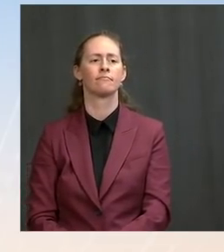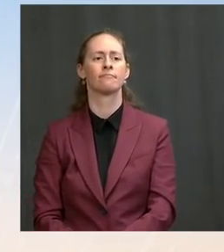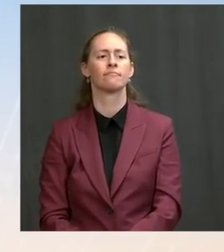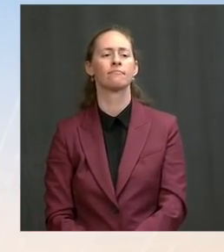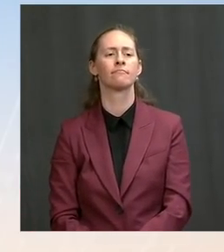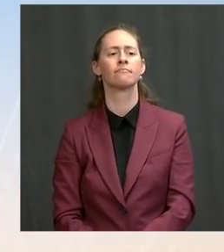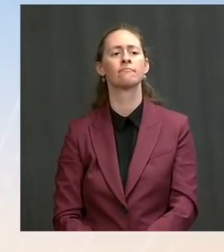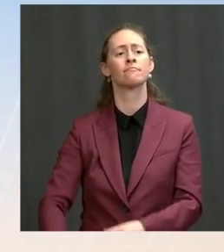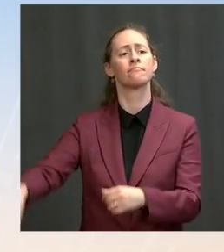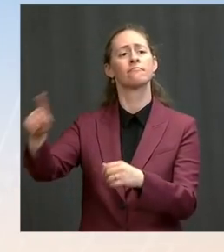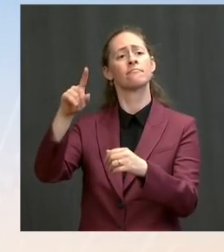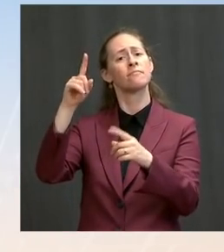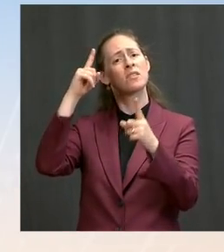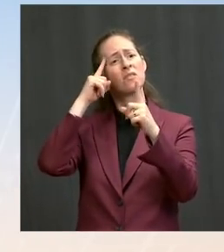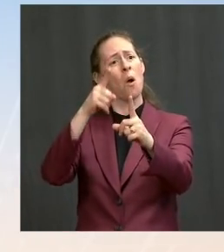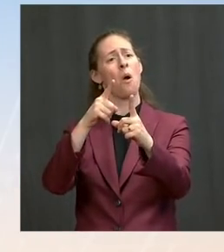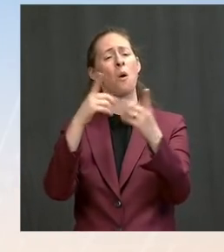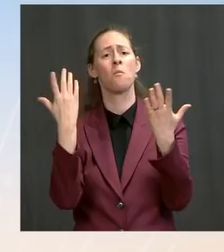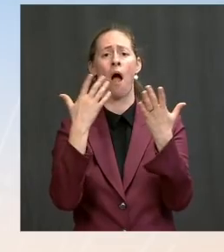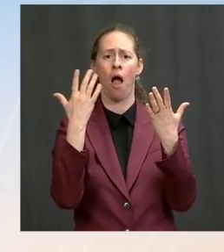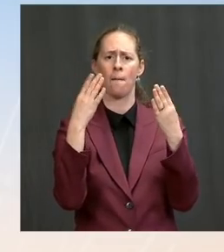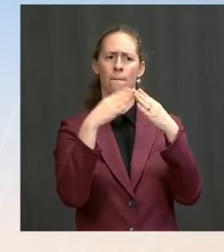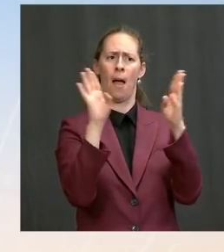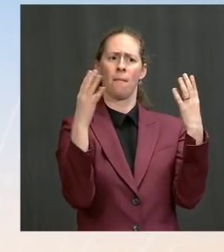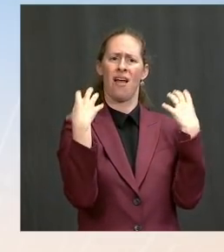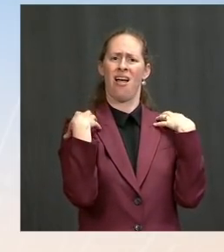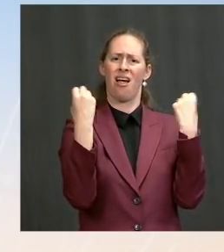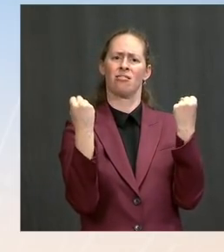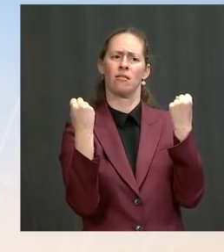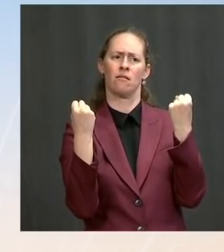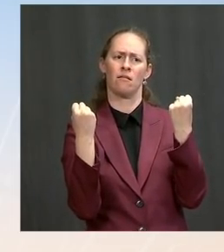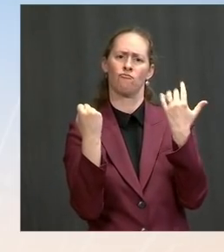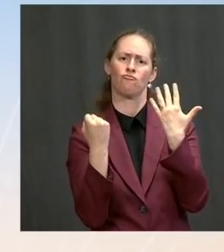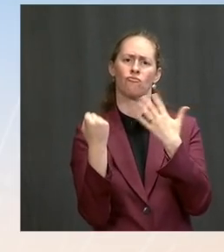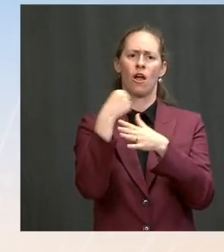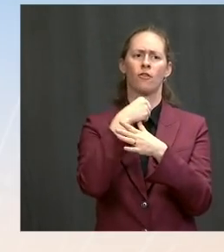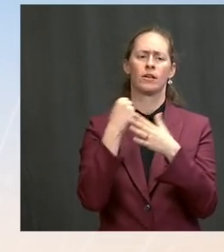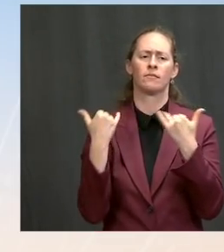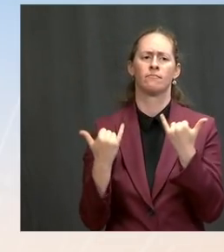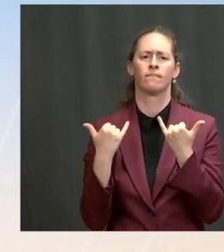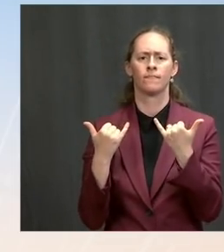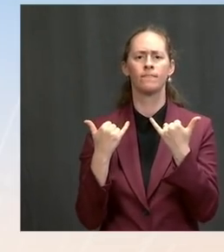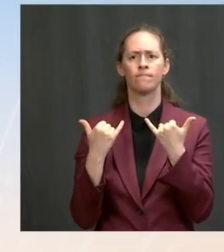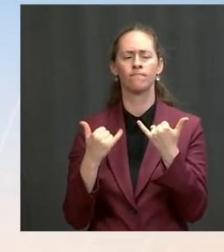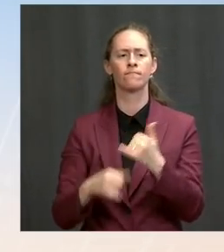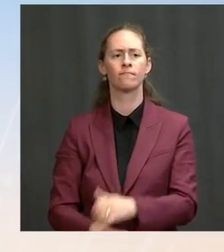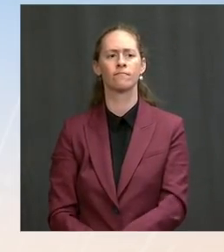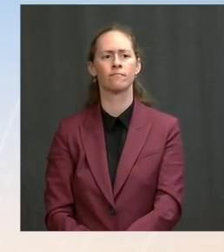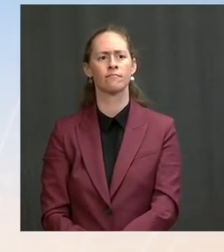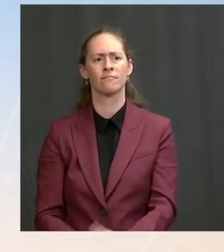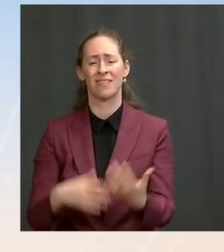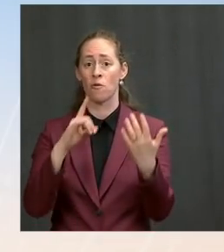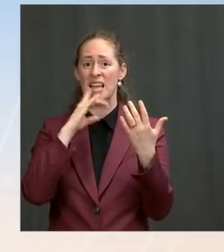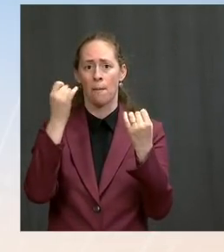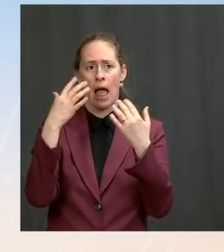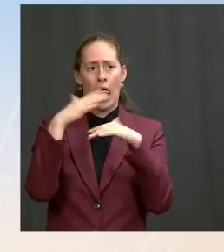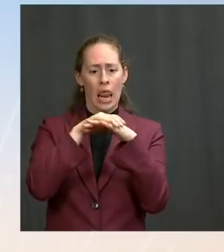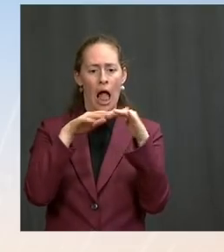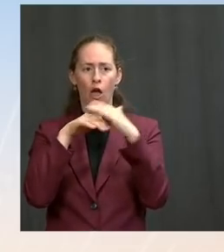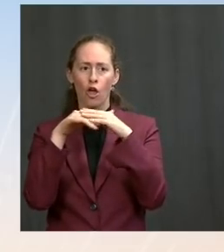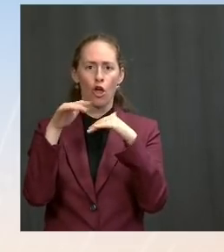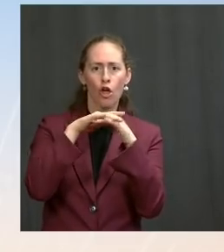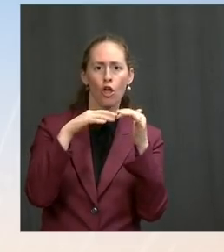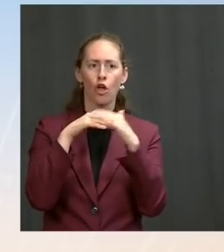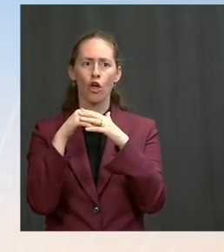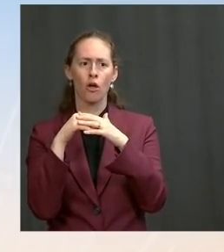significant logistical considerations in safety and effectively reopening travel. They're all taken into account, but they are continuing to assess. We understand people